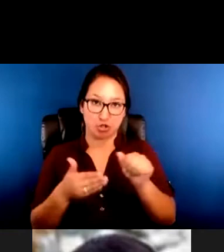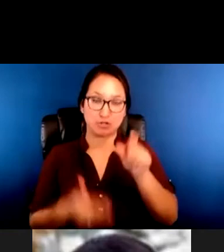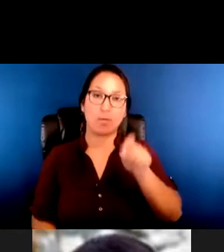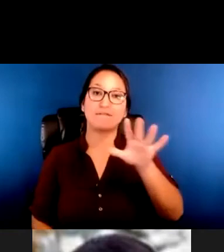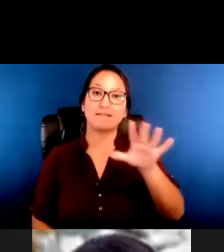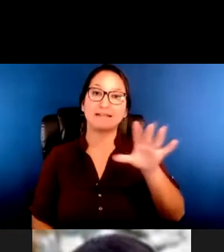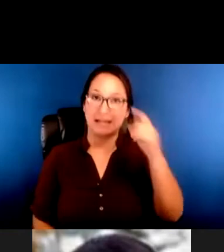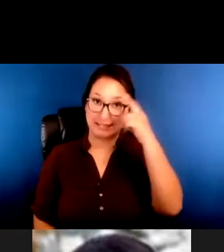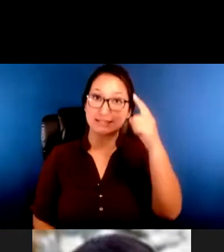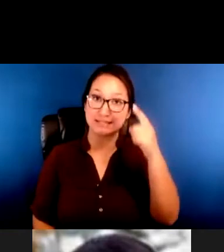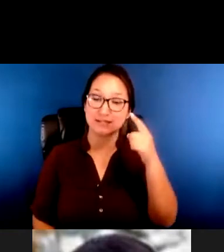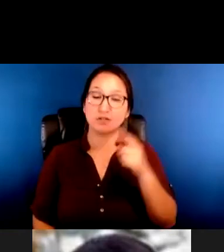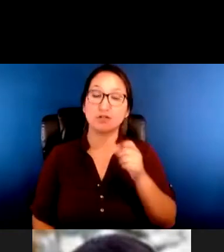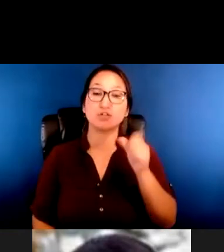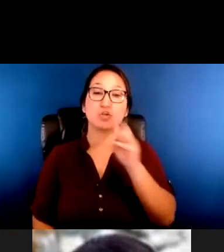$16,179.59. So